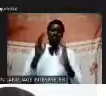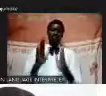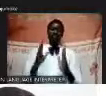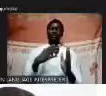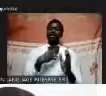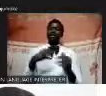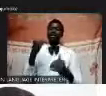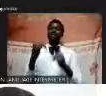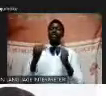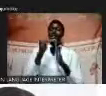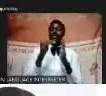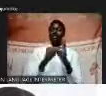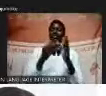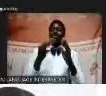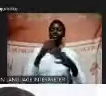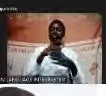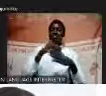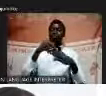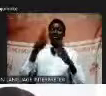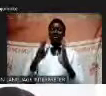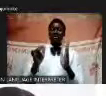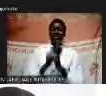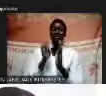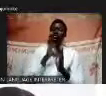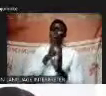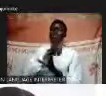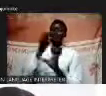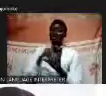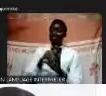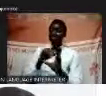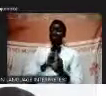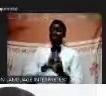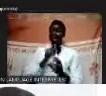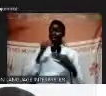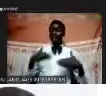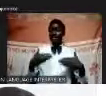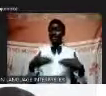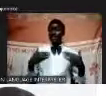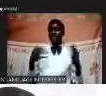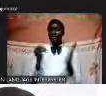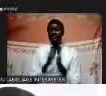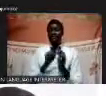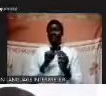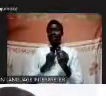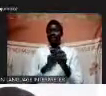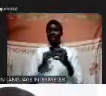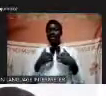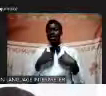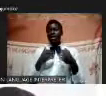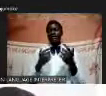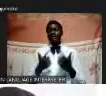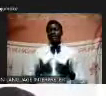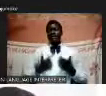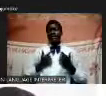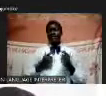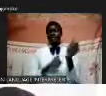list of professionals that should be involved, and I'm glad that I have lived long enough, and I believe I'm